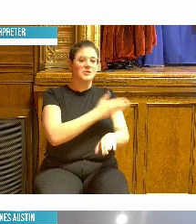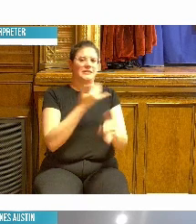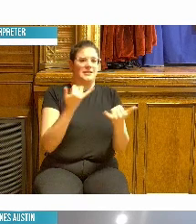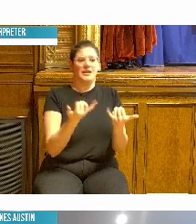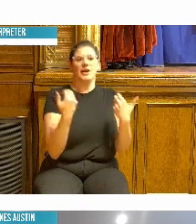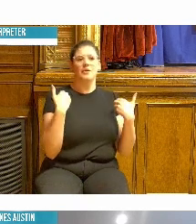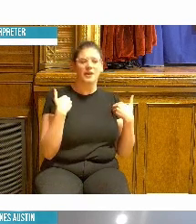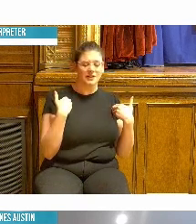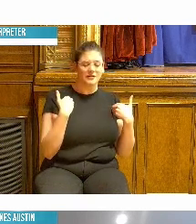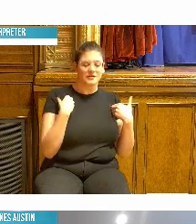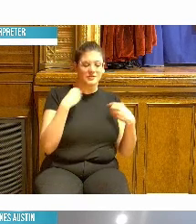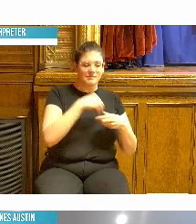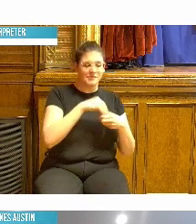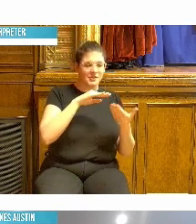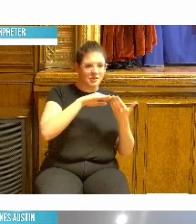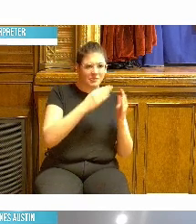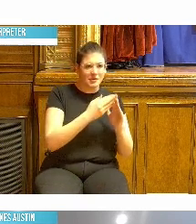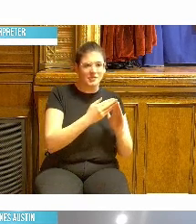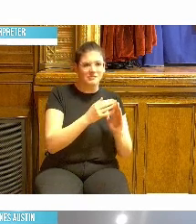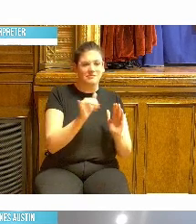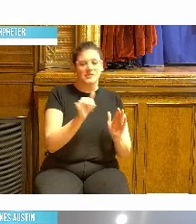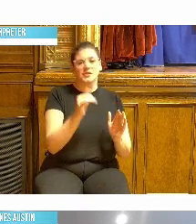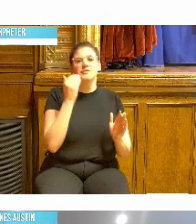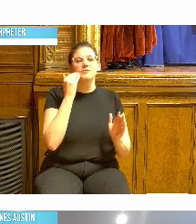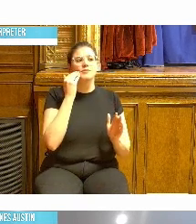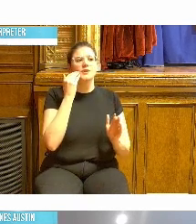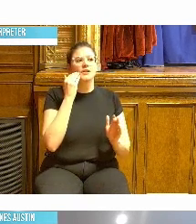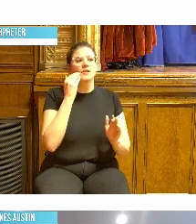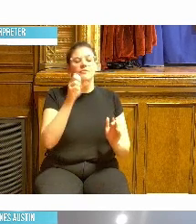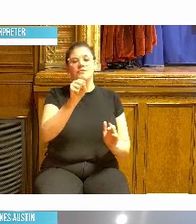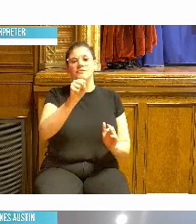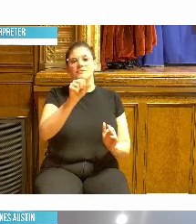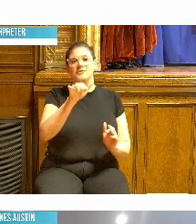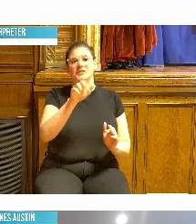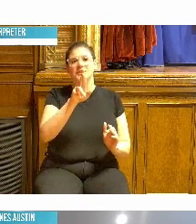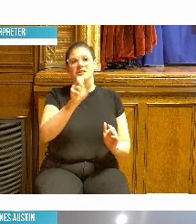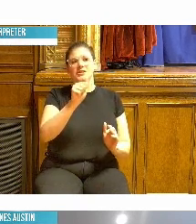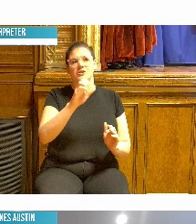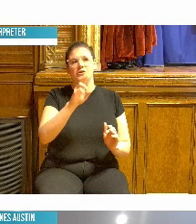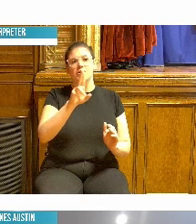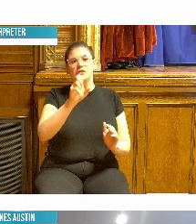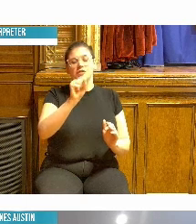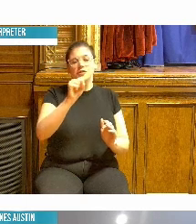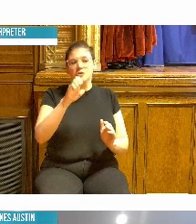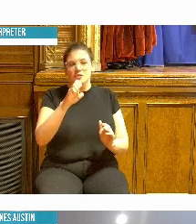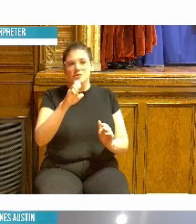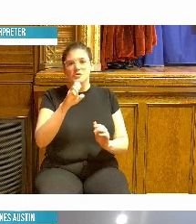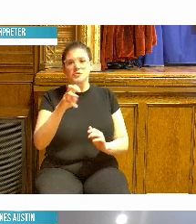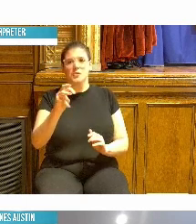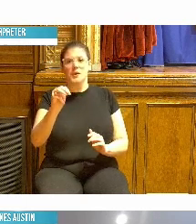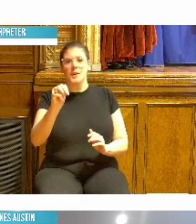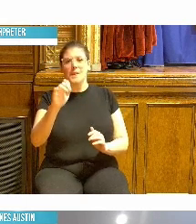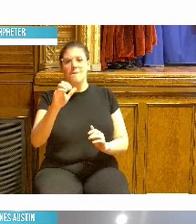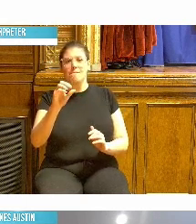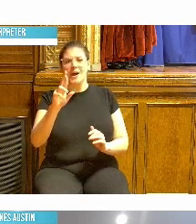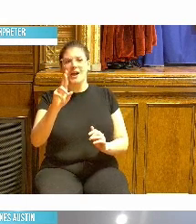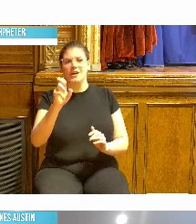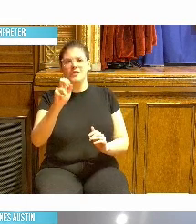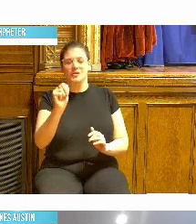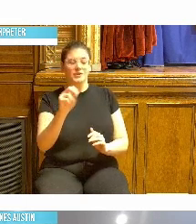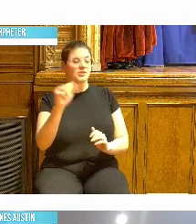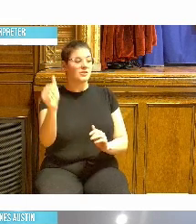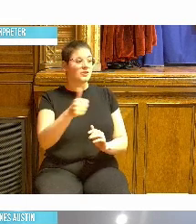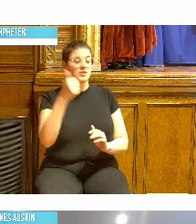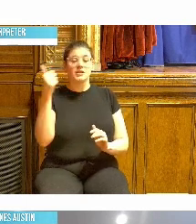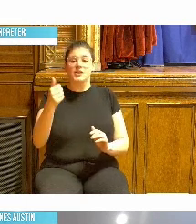community with, as close as Syracuse with Micron and some of the other investments that are coming across the state,